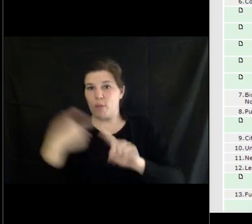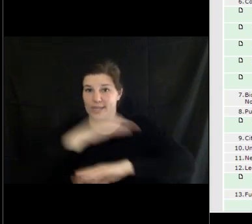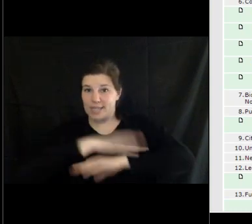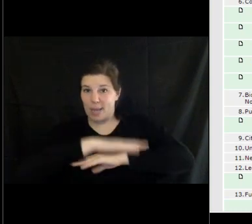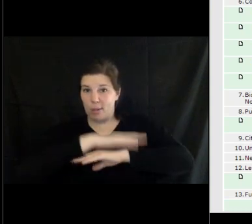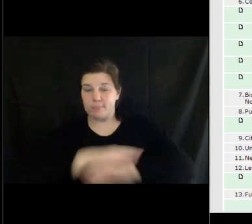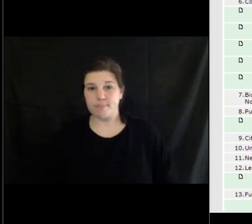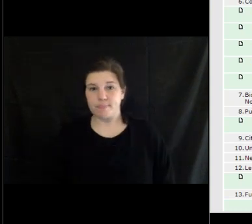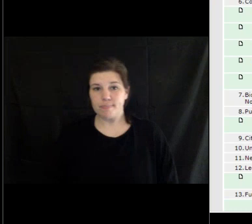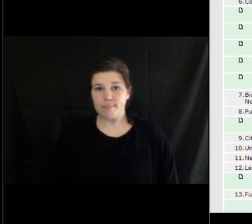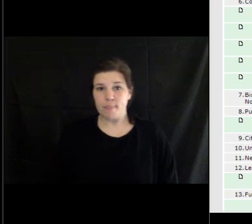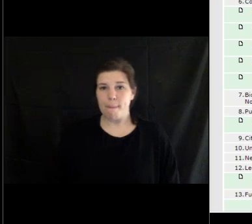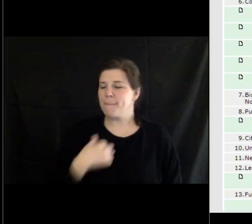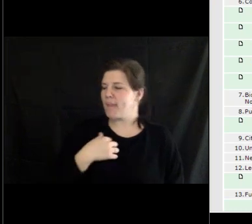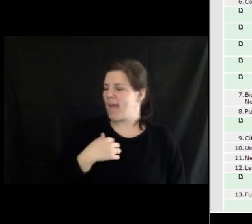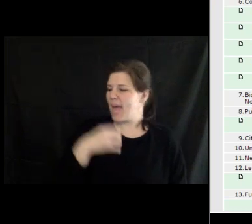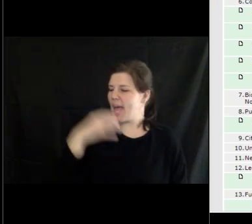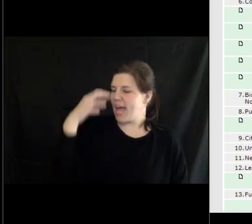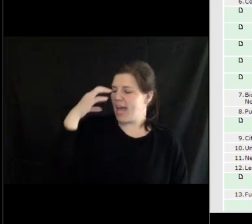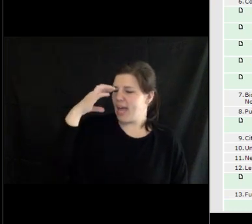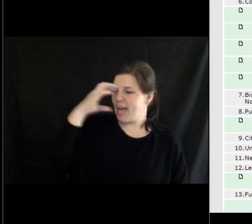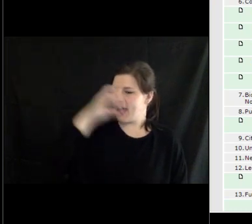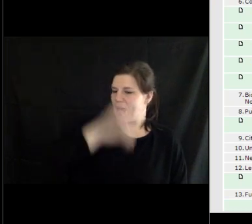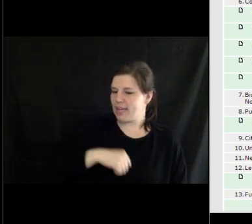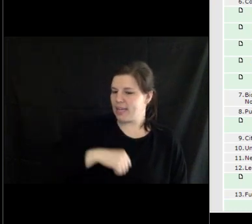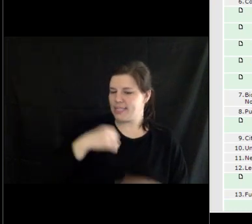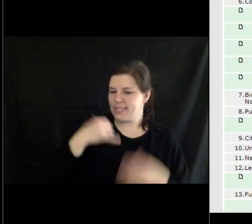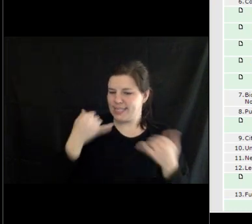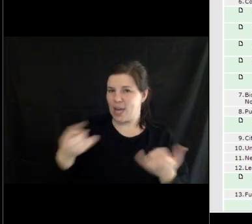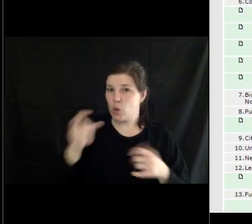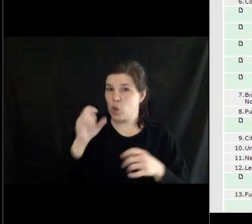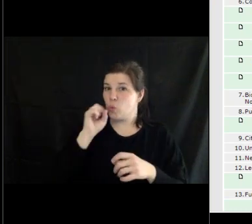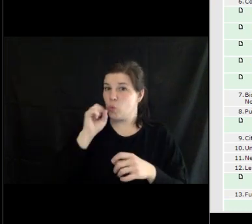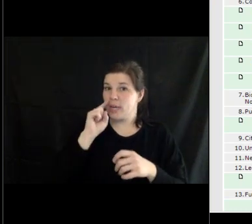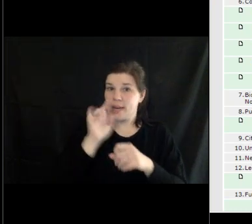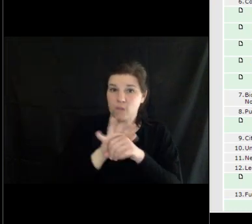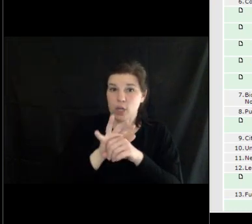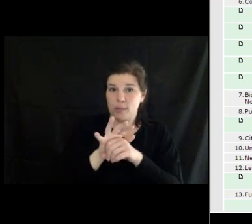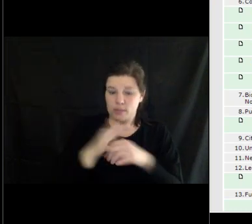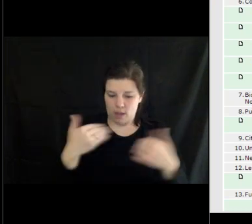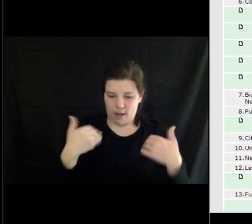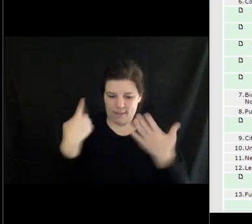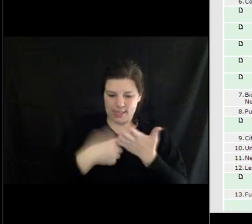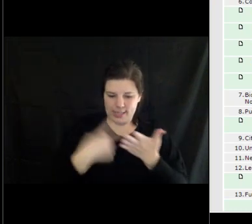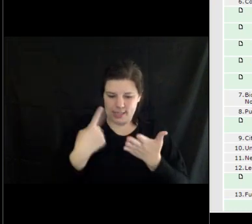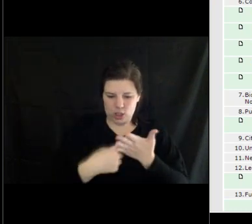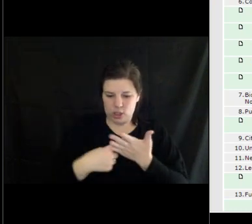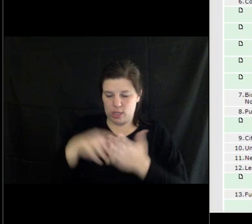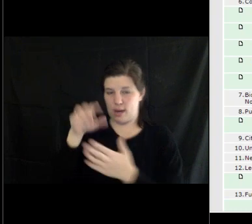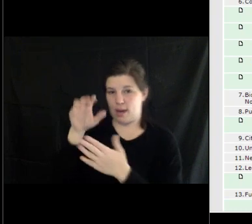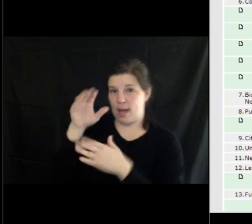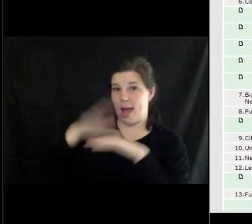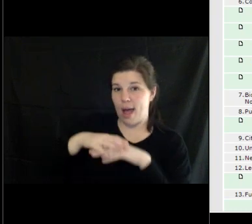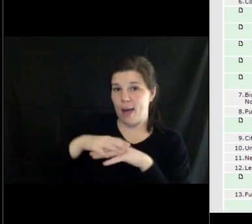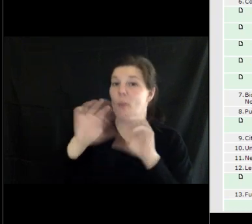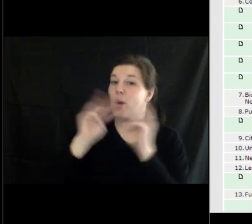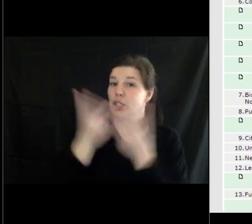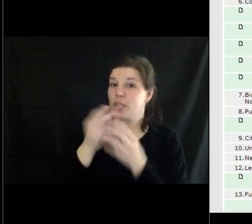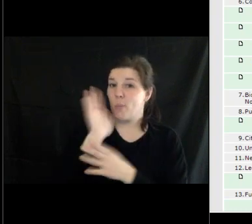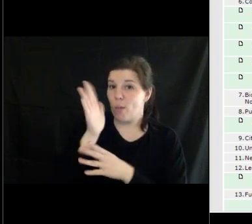Yeah, I guess that what that did is that now you've confirmed you had the discussion on it and that the workshop Yes. will be on May 18th.